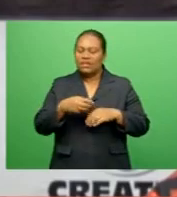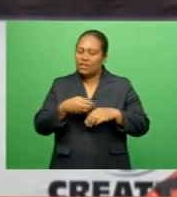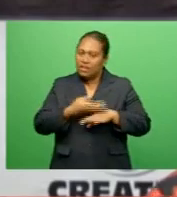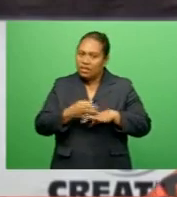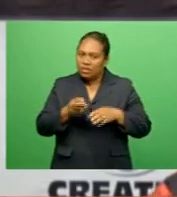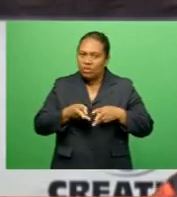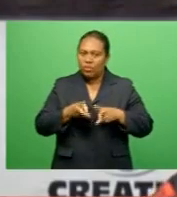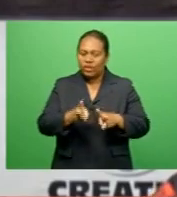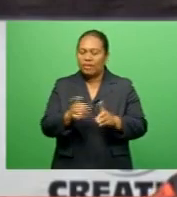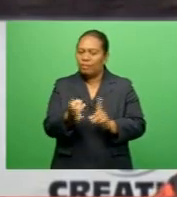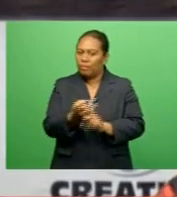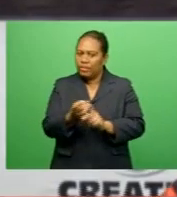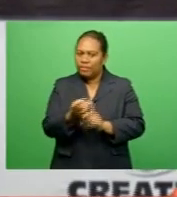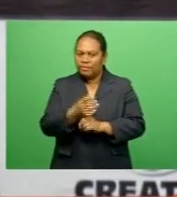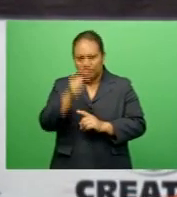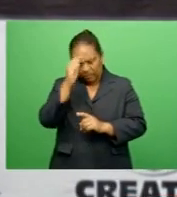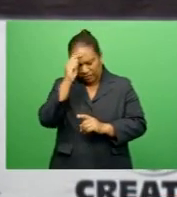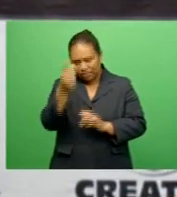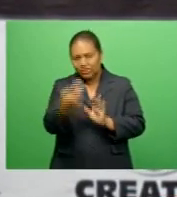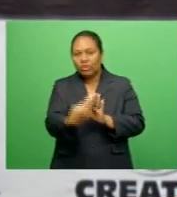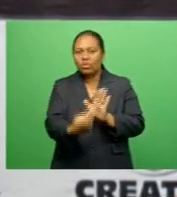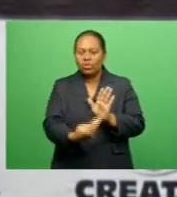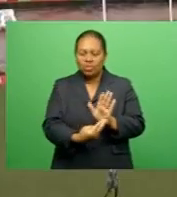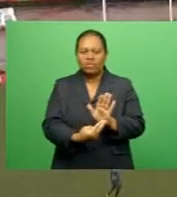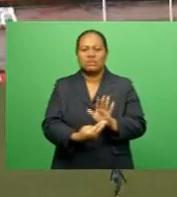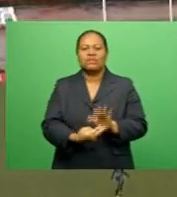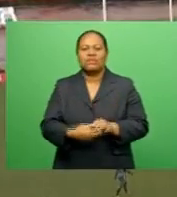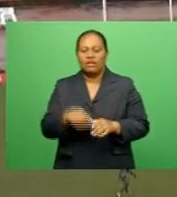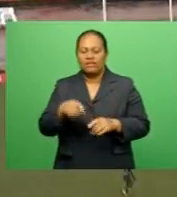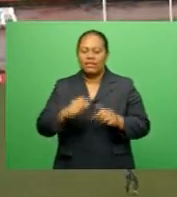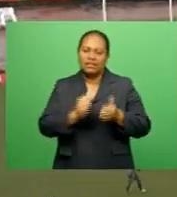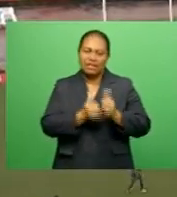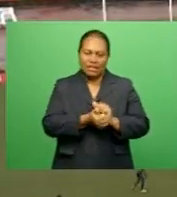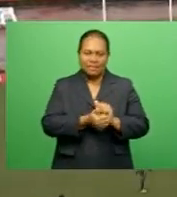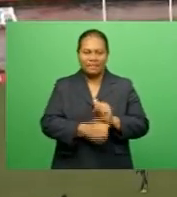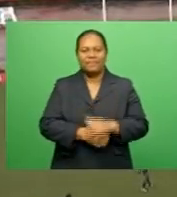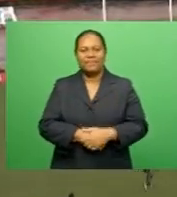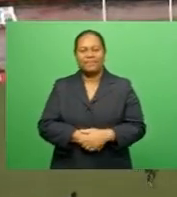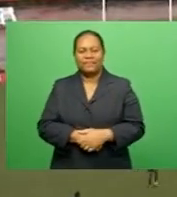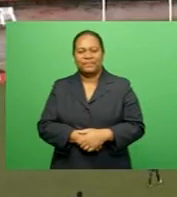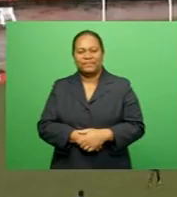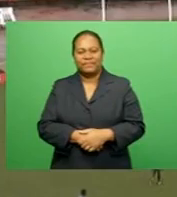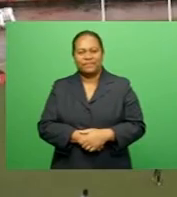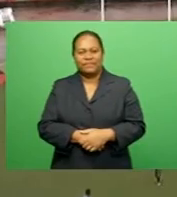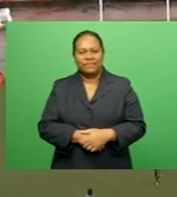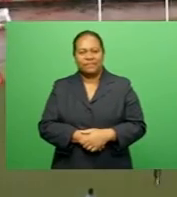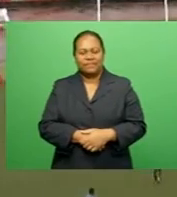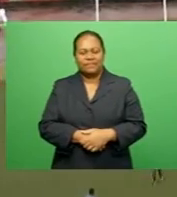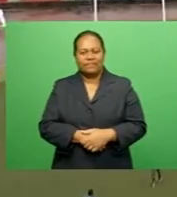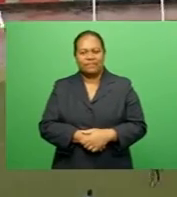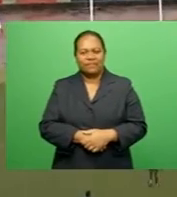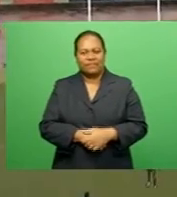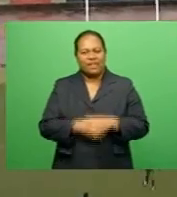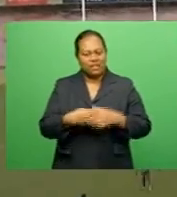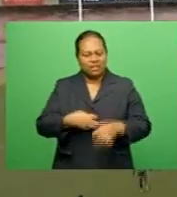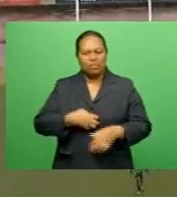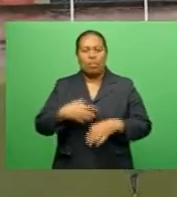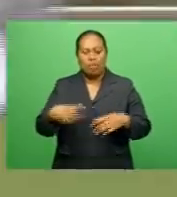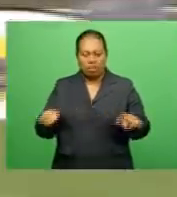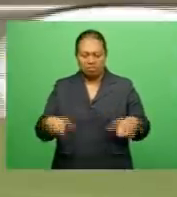most importantly, understand the rules and regulations of this new tournament. It's been brought about to bring about more